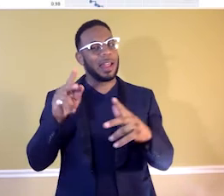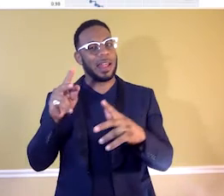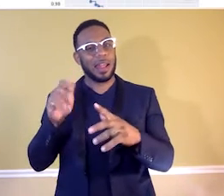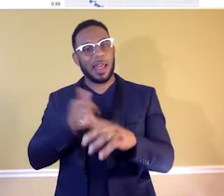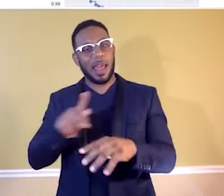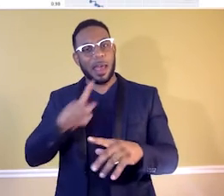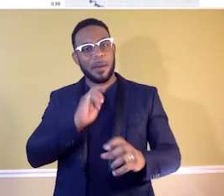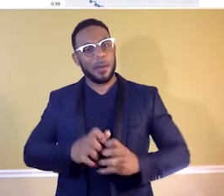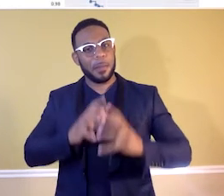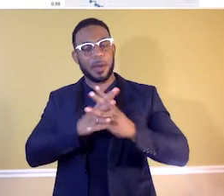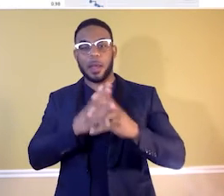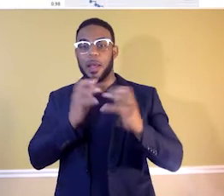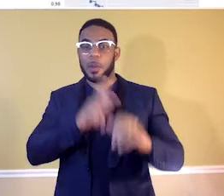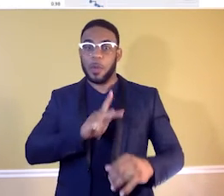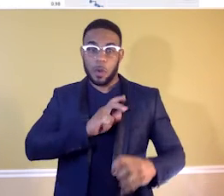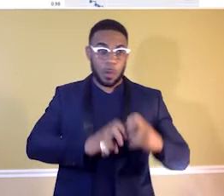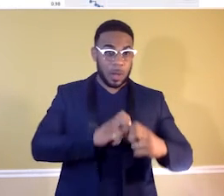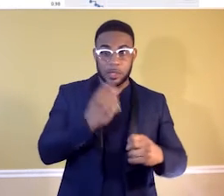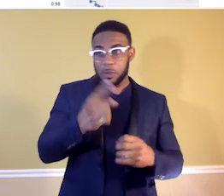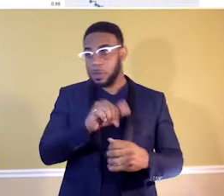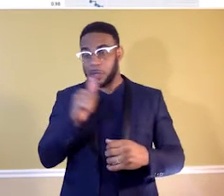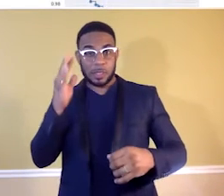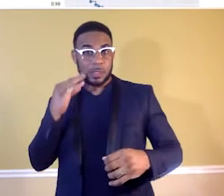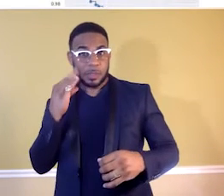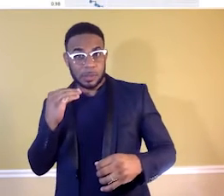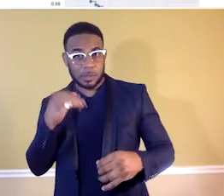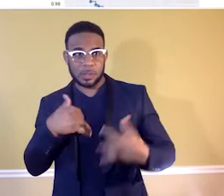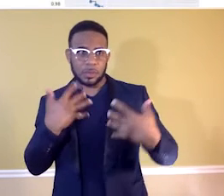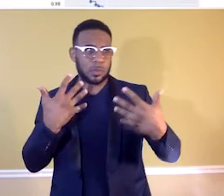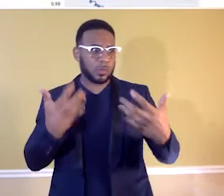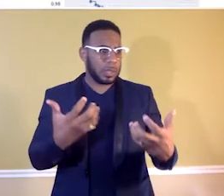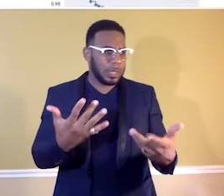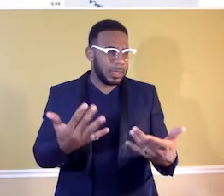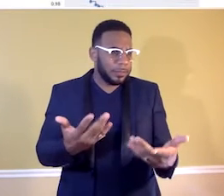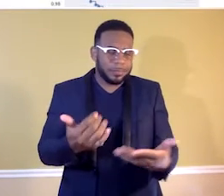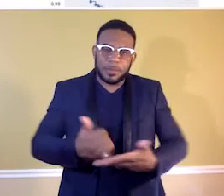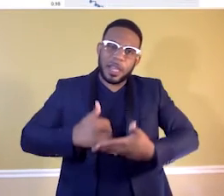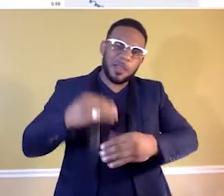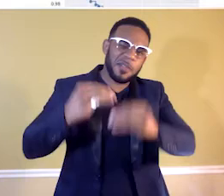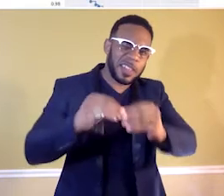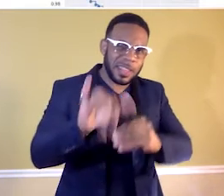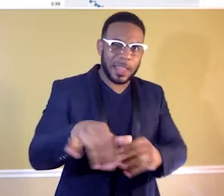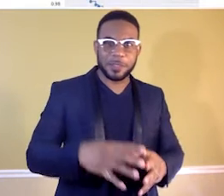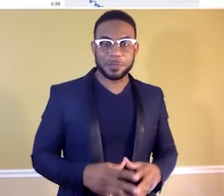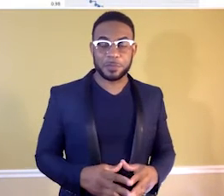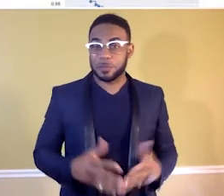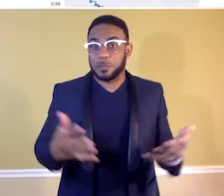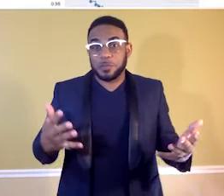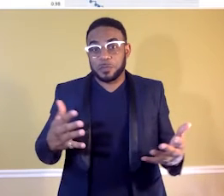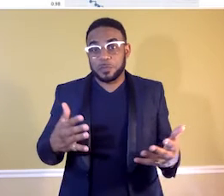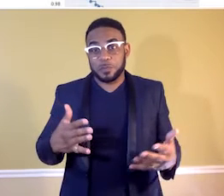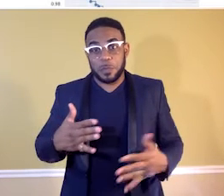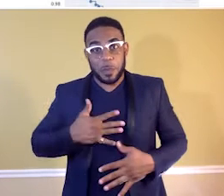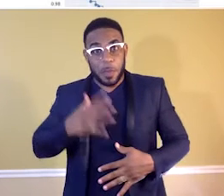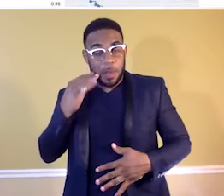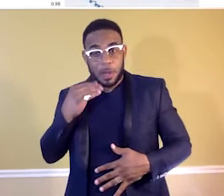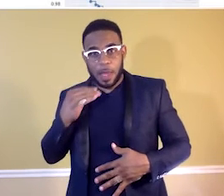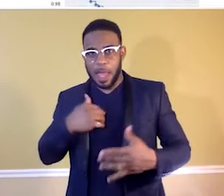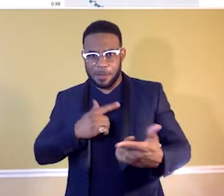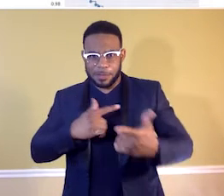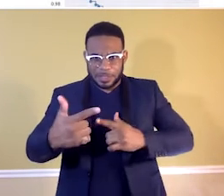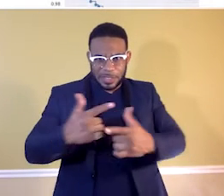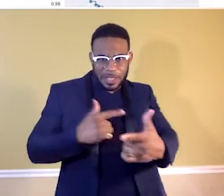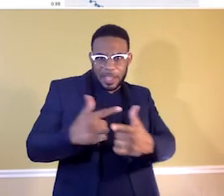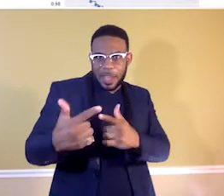are built. A personal problem that somebody is experiencing and they want to help fix that. So in my case, it was having an interactive